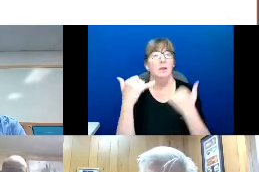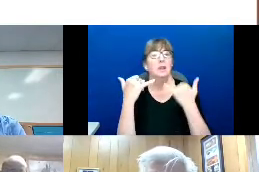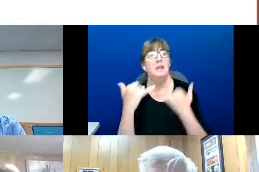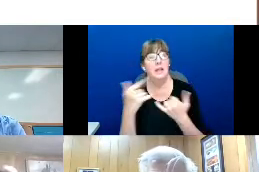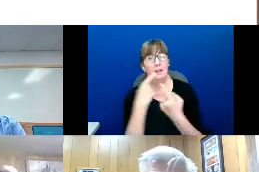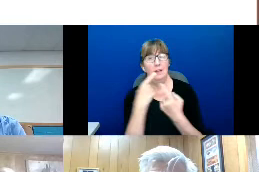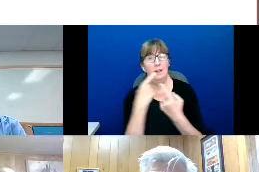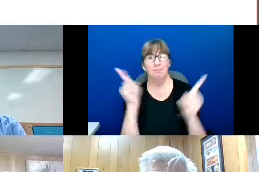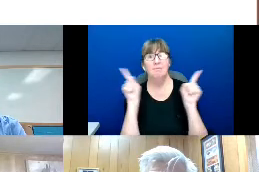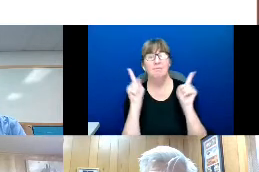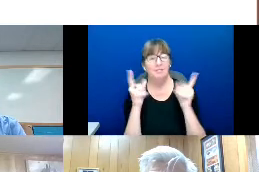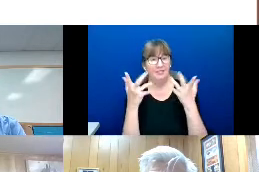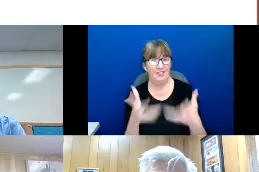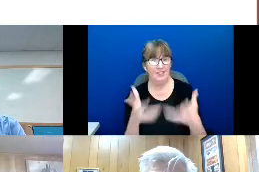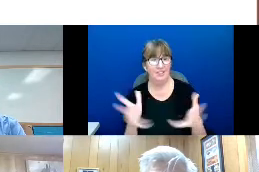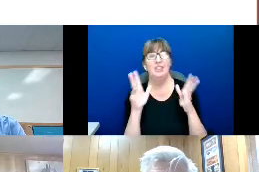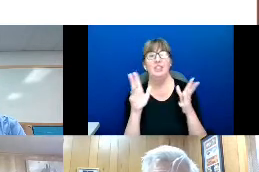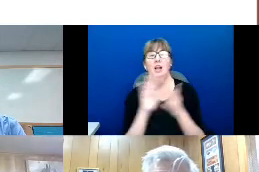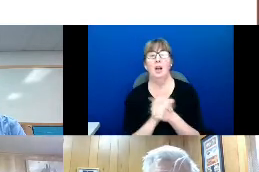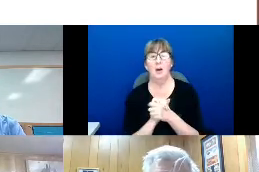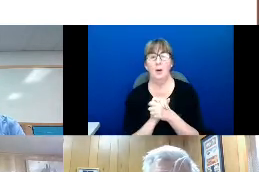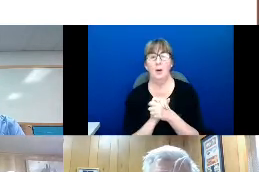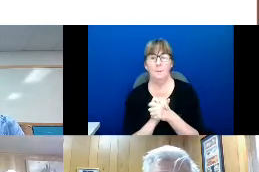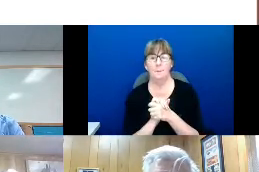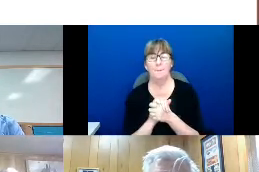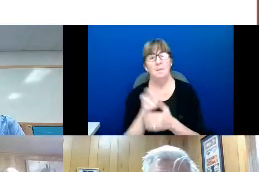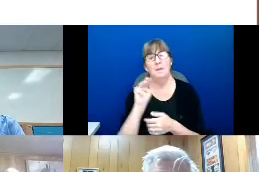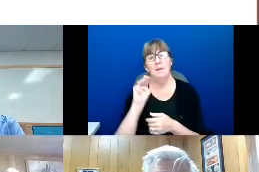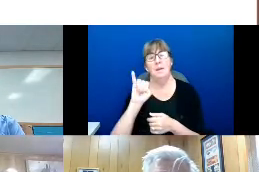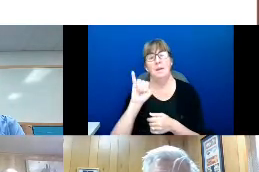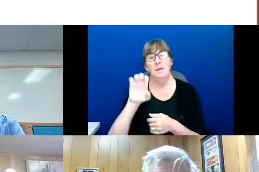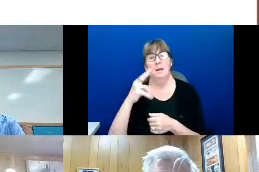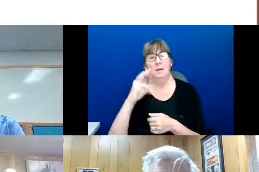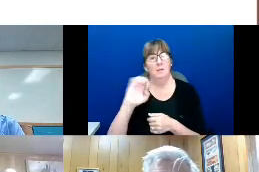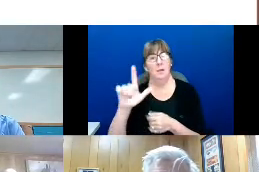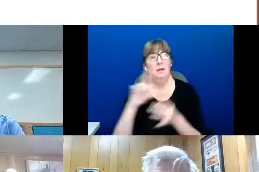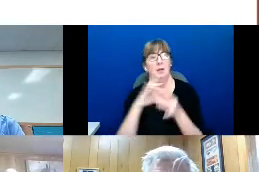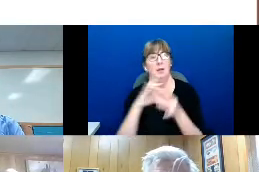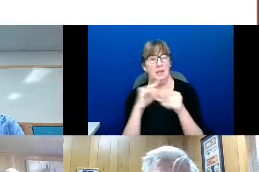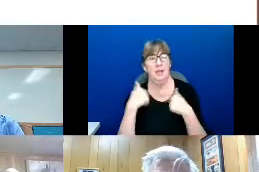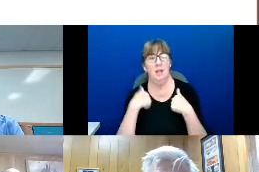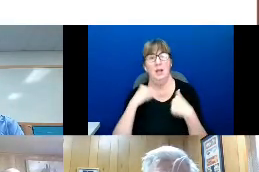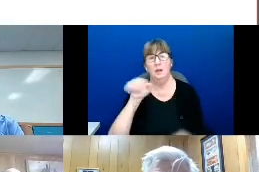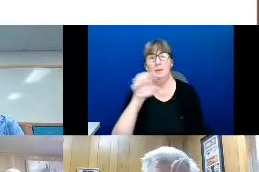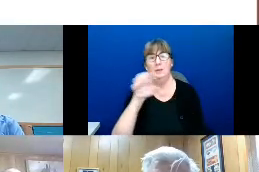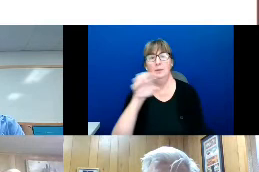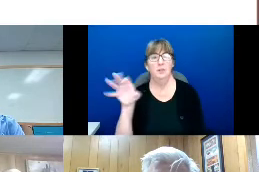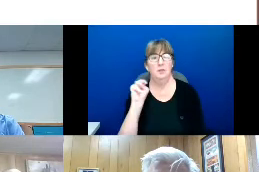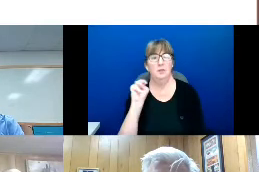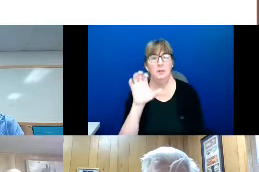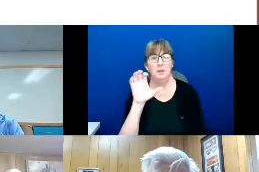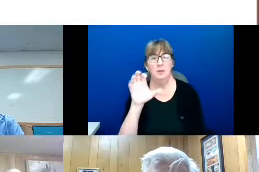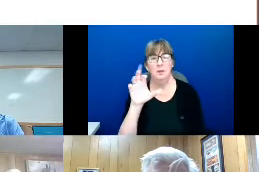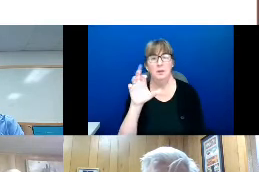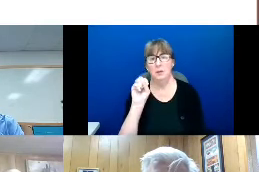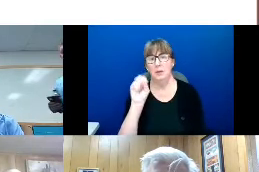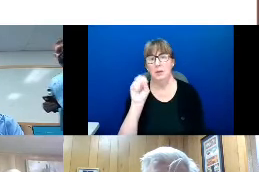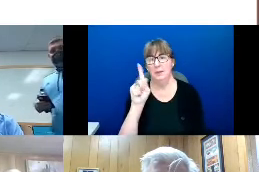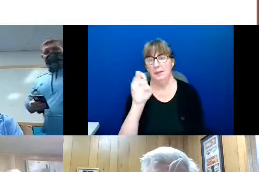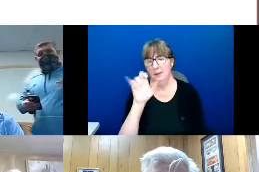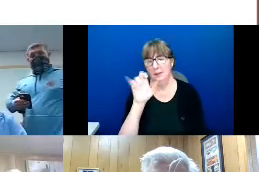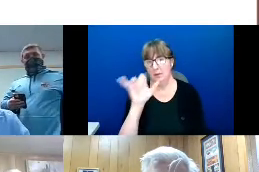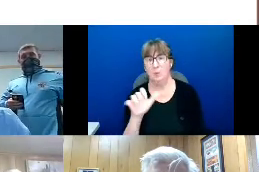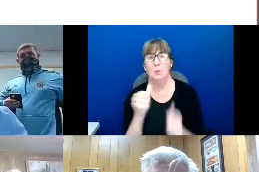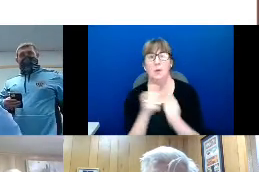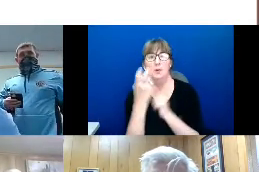way, as Michael said, I'm Jeff McCroskey with the Transition Technical Assistance Center. And as also mentioned, we have